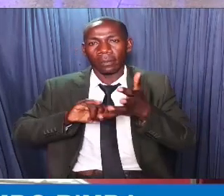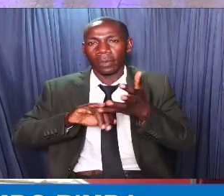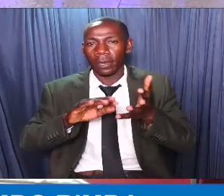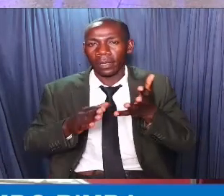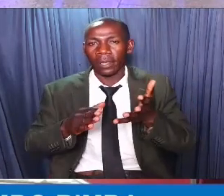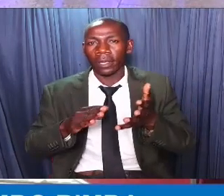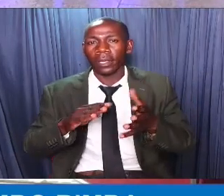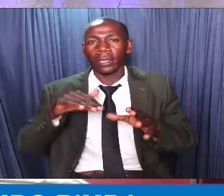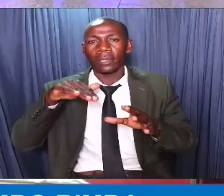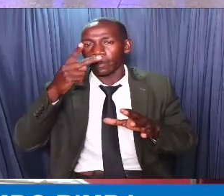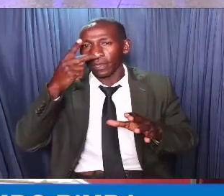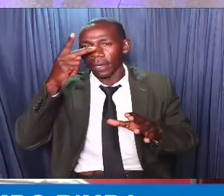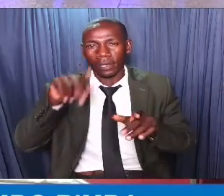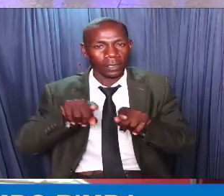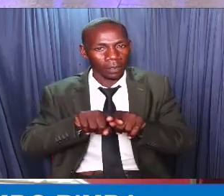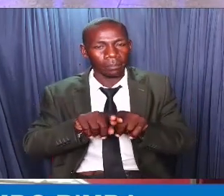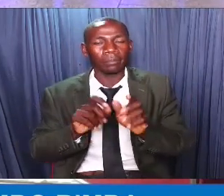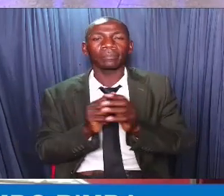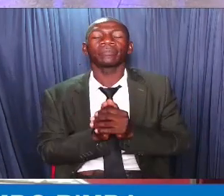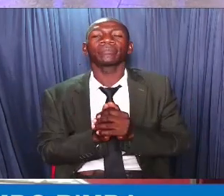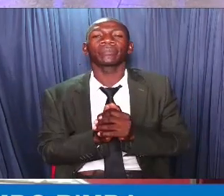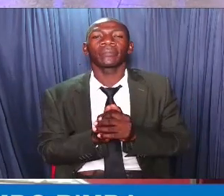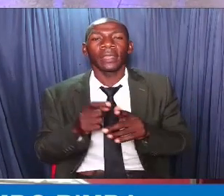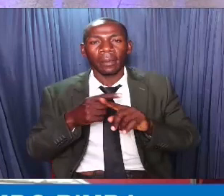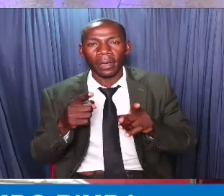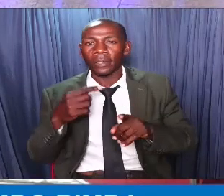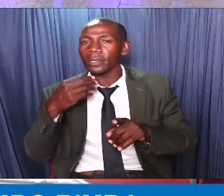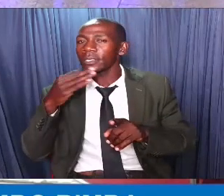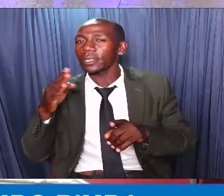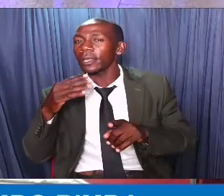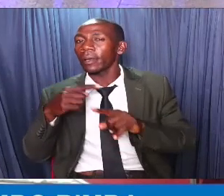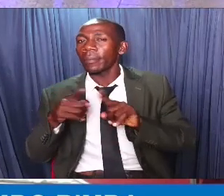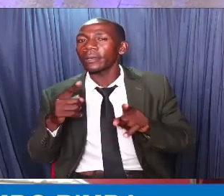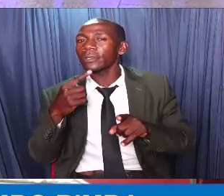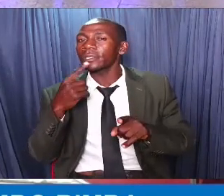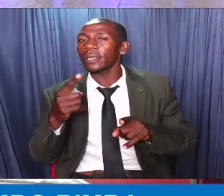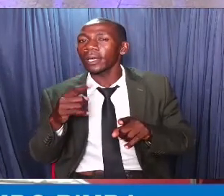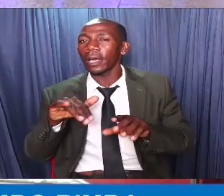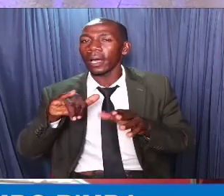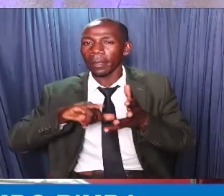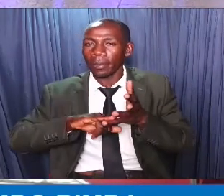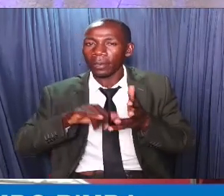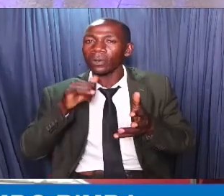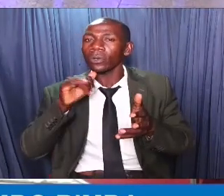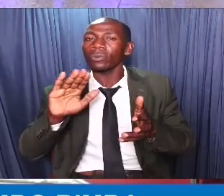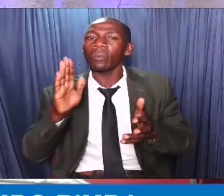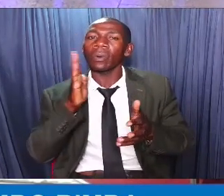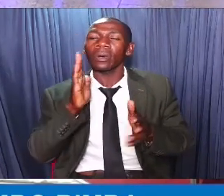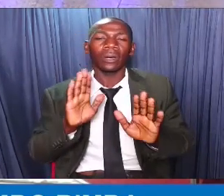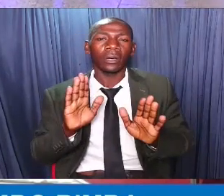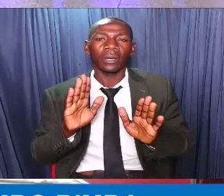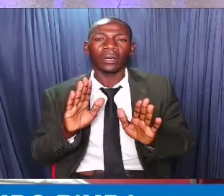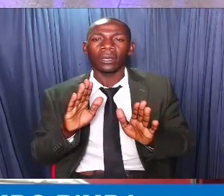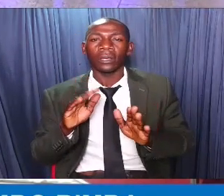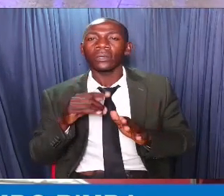daughter. Huyo naye ni mzazi. That is your parent too. Lakini wasema nimeoa mkwe. But you say, kwa wewe si mamako. I married you, not your mother.